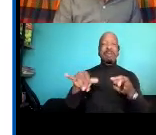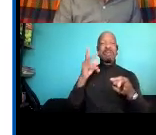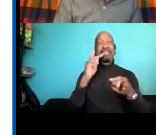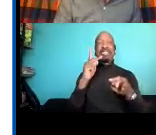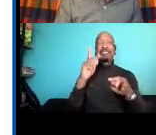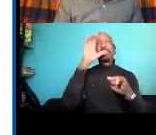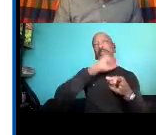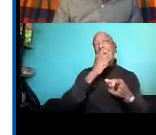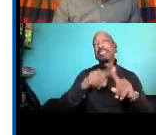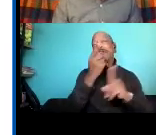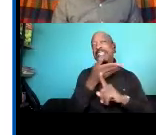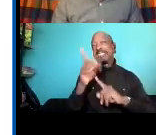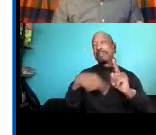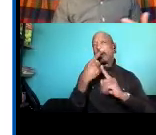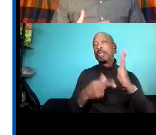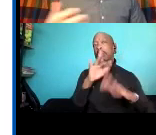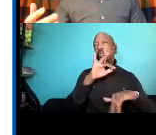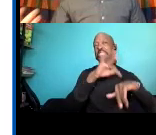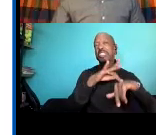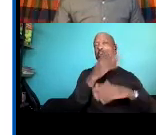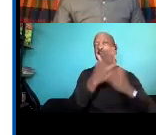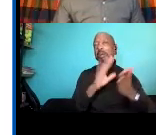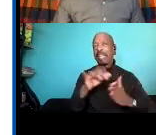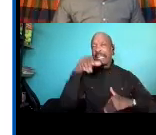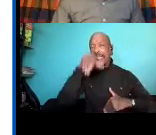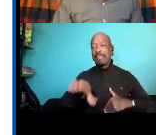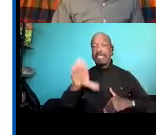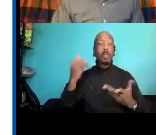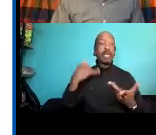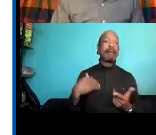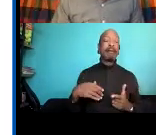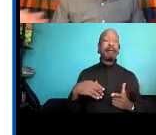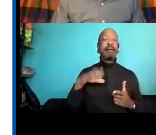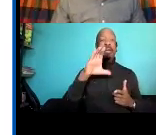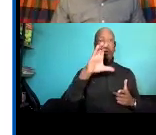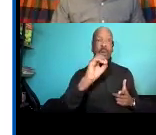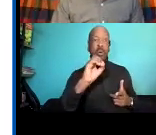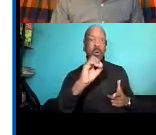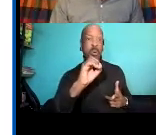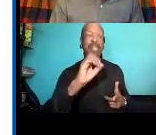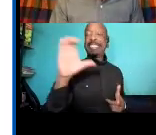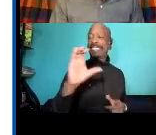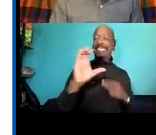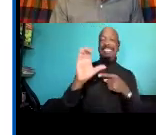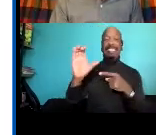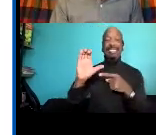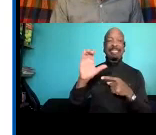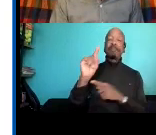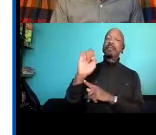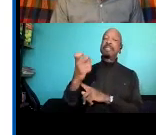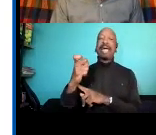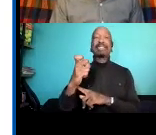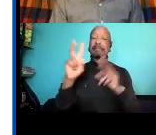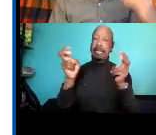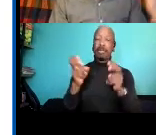touching. So for some, a cooperative is a tax category. So for accountants maybe, or tax